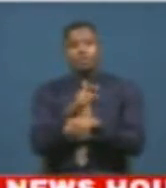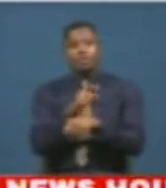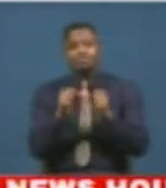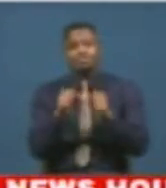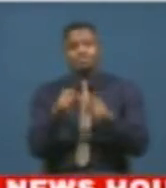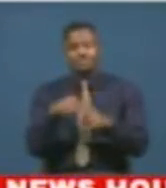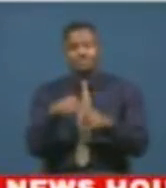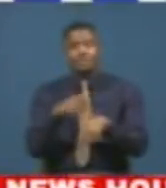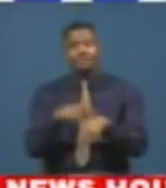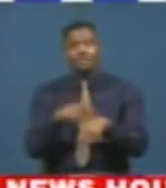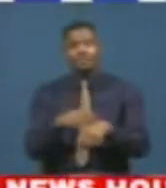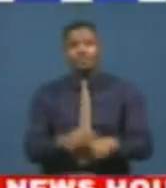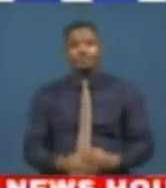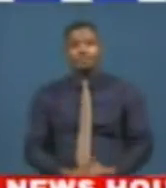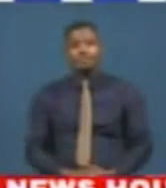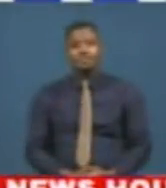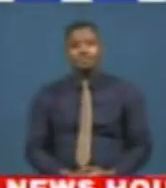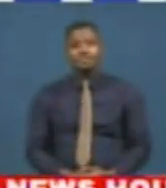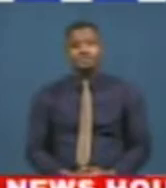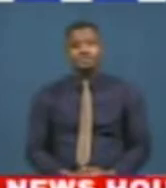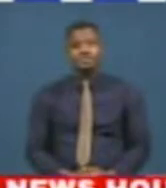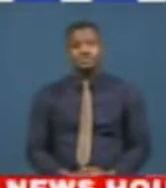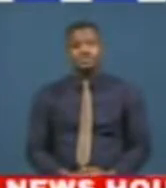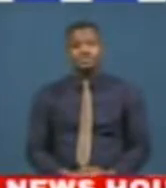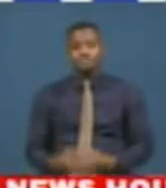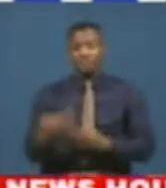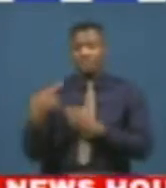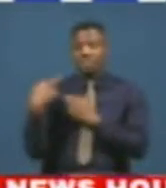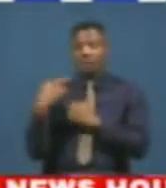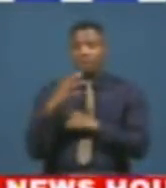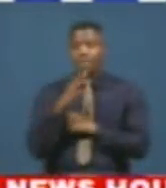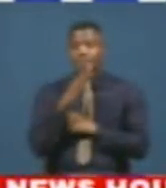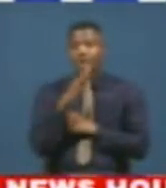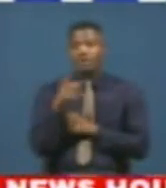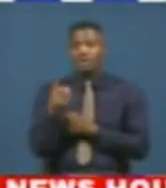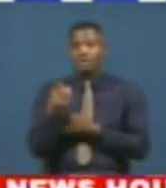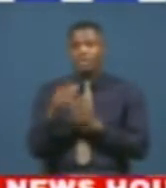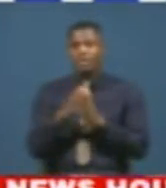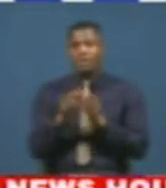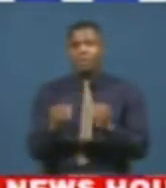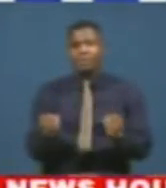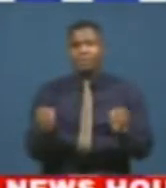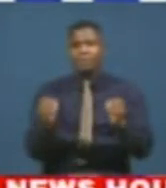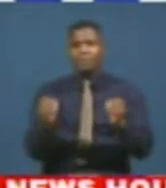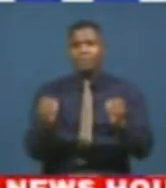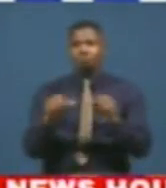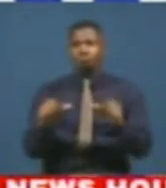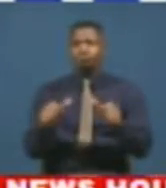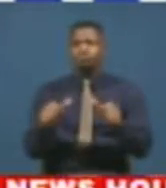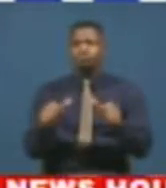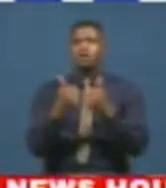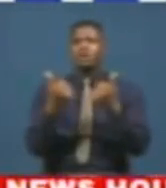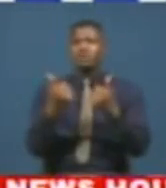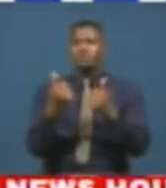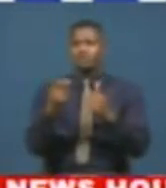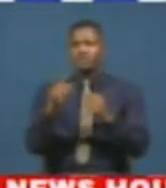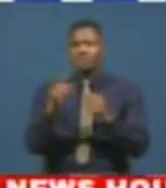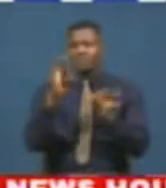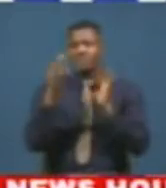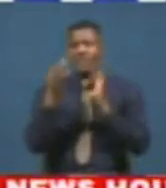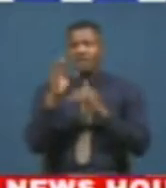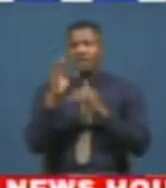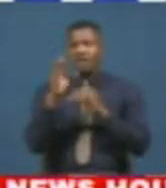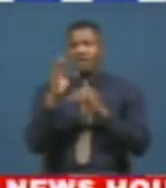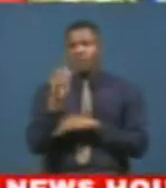times. The role of mothers has become even more challenging in the face of this novel